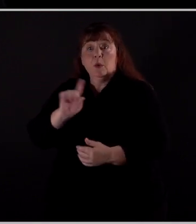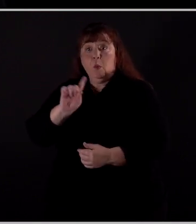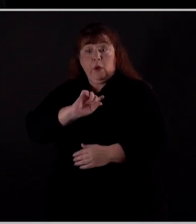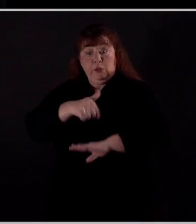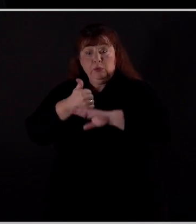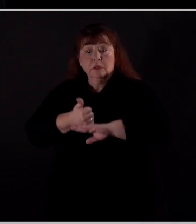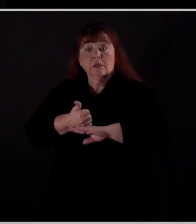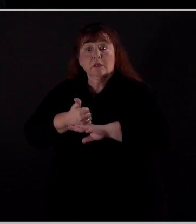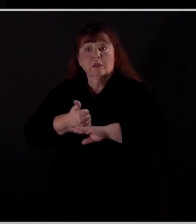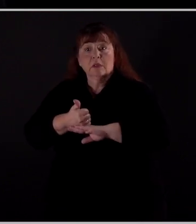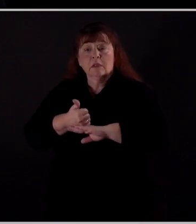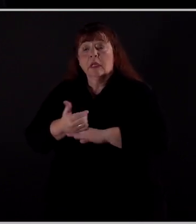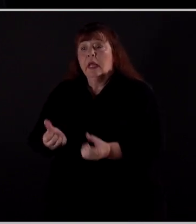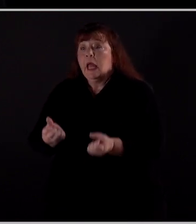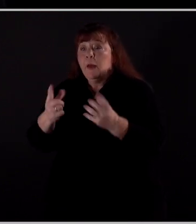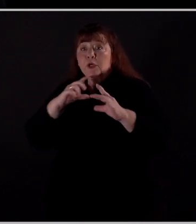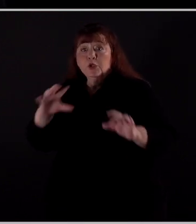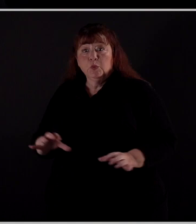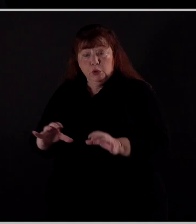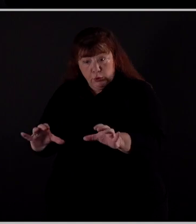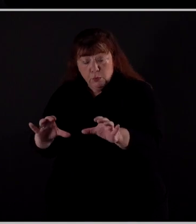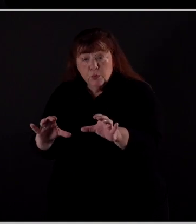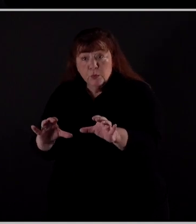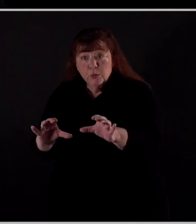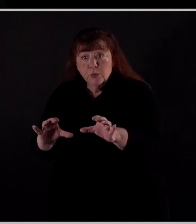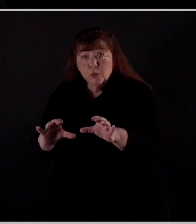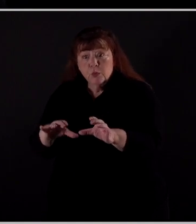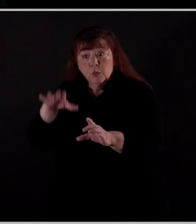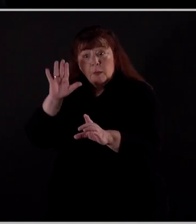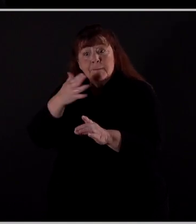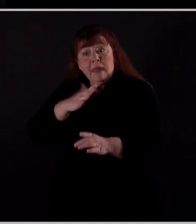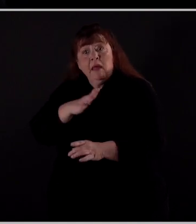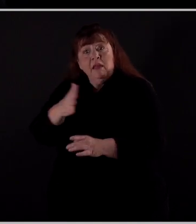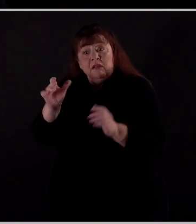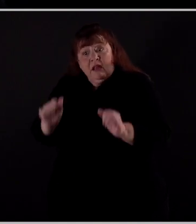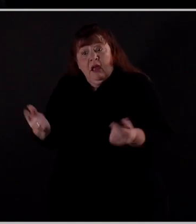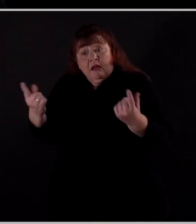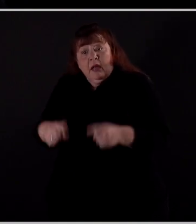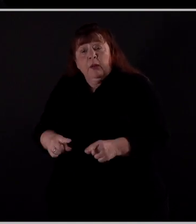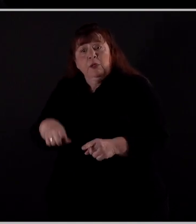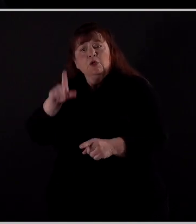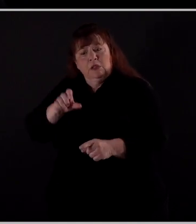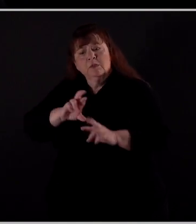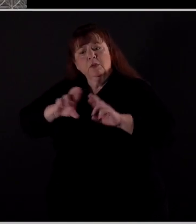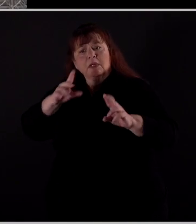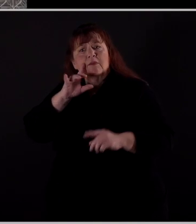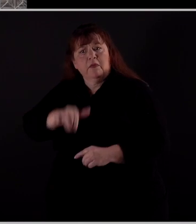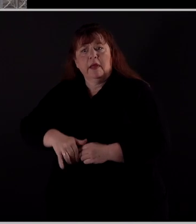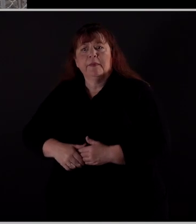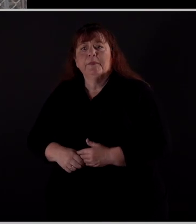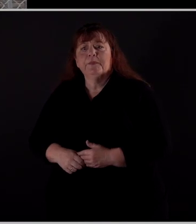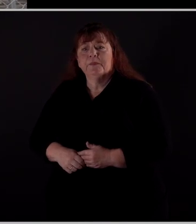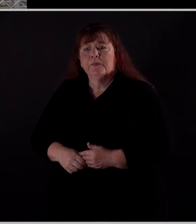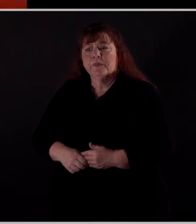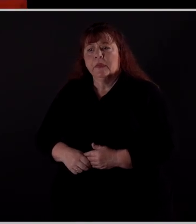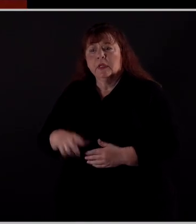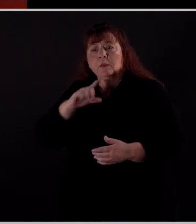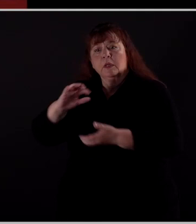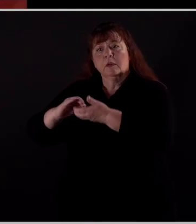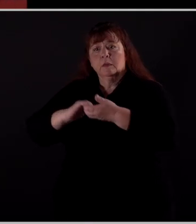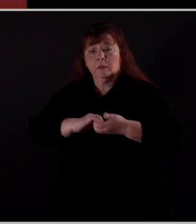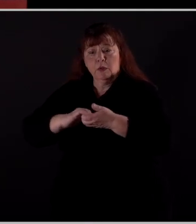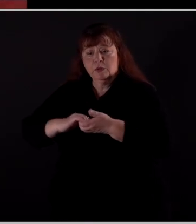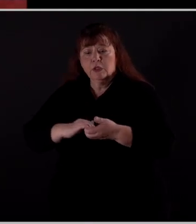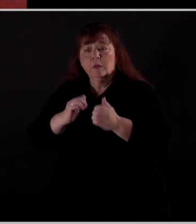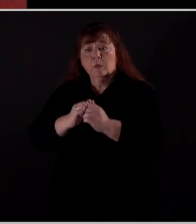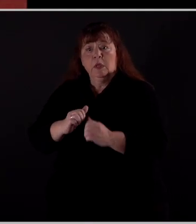are or how much you do, bad things can happen, and we need to be prepared for it. Working in partnership